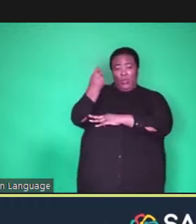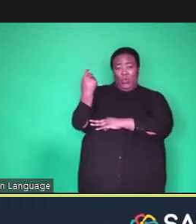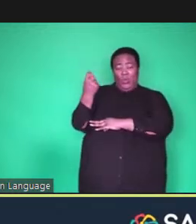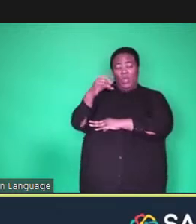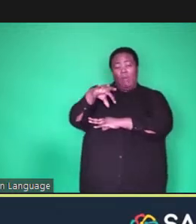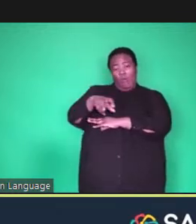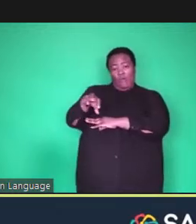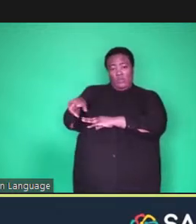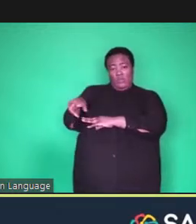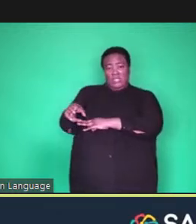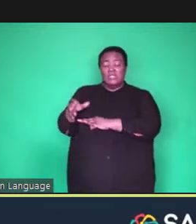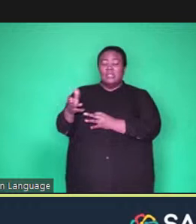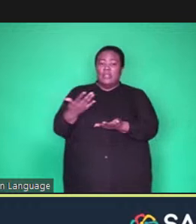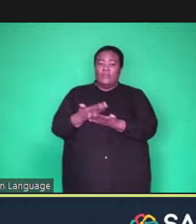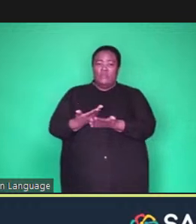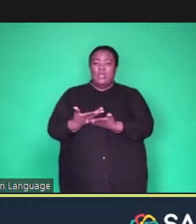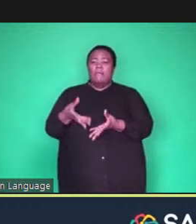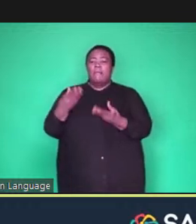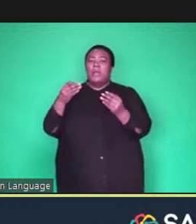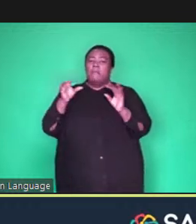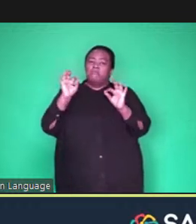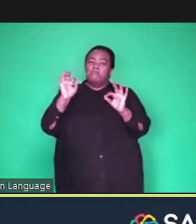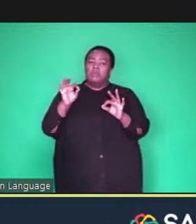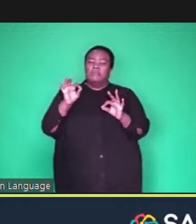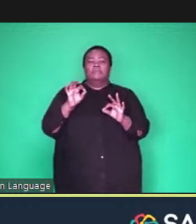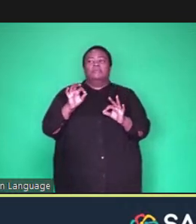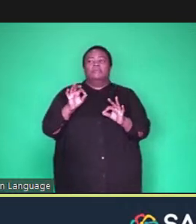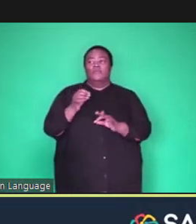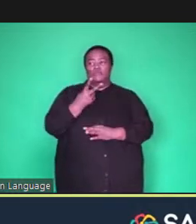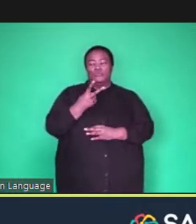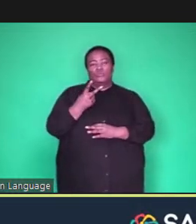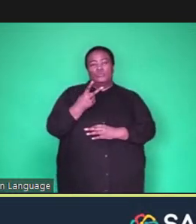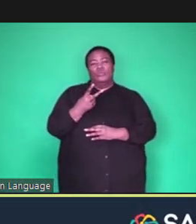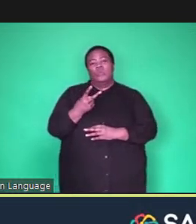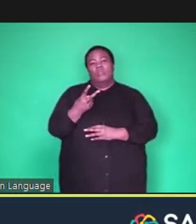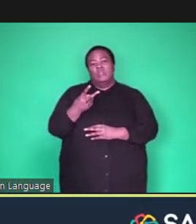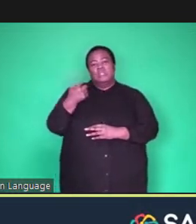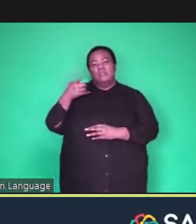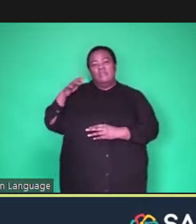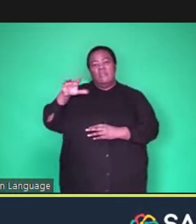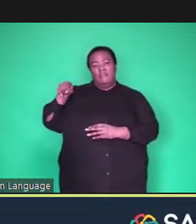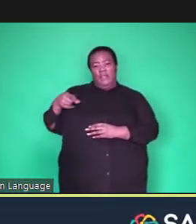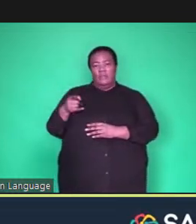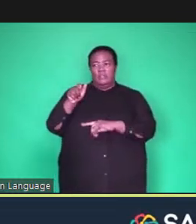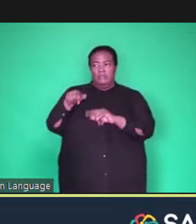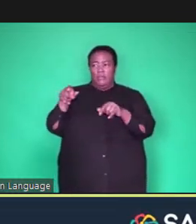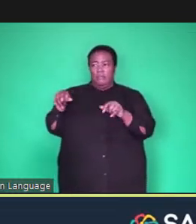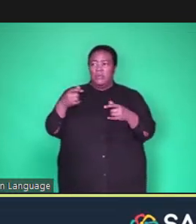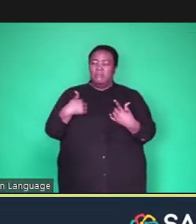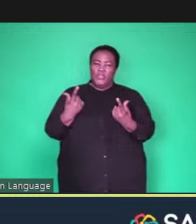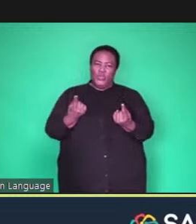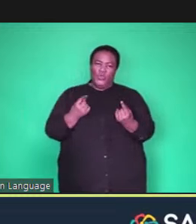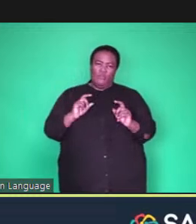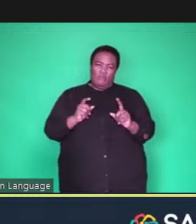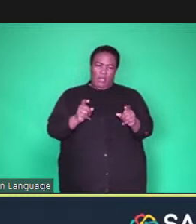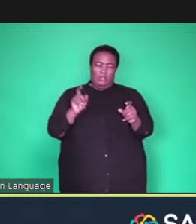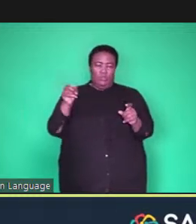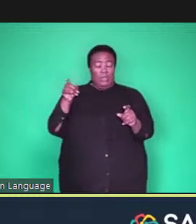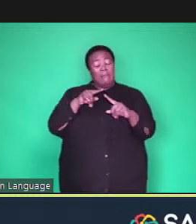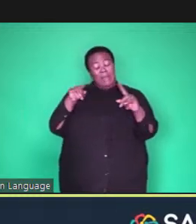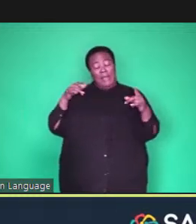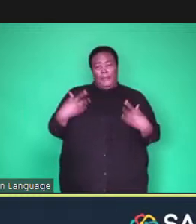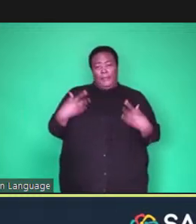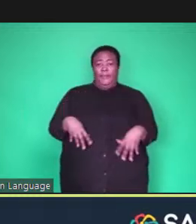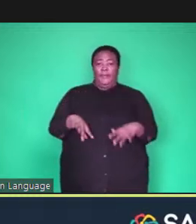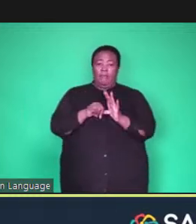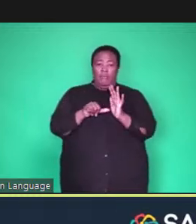quite a big sample size, 275,000 people. Now this I'm going to do quite quickly, but it is very necessary that we